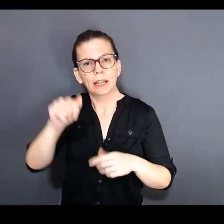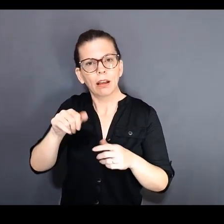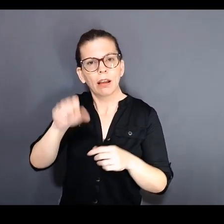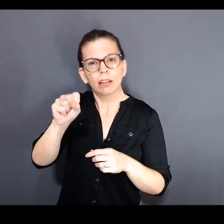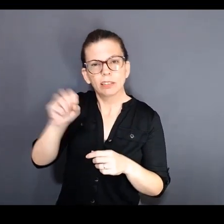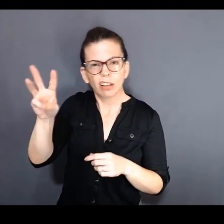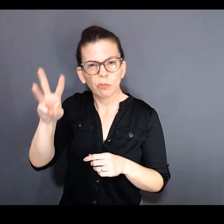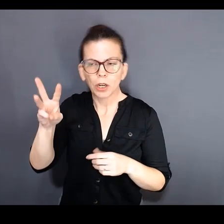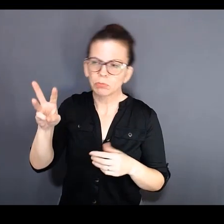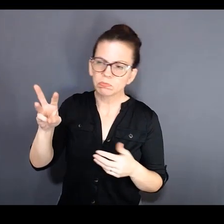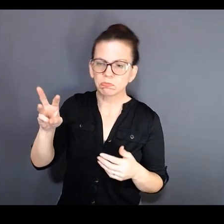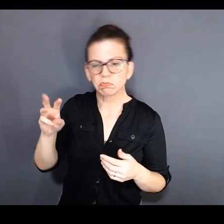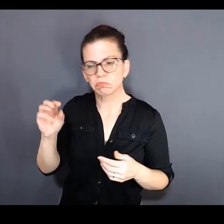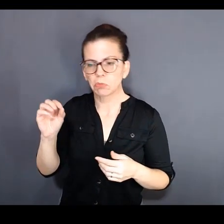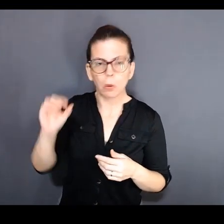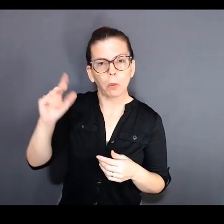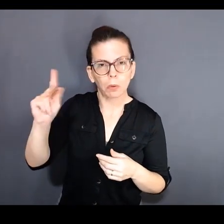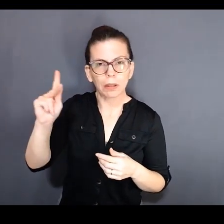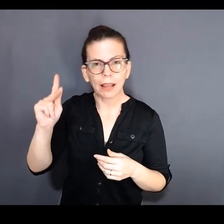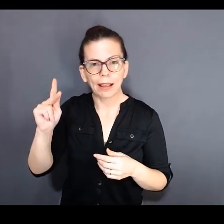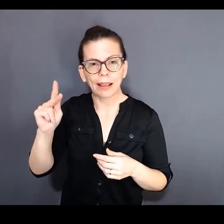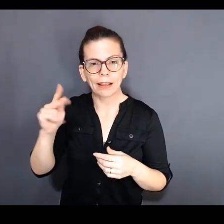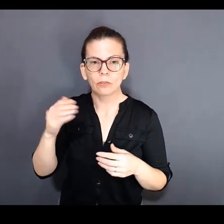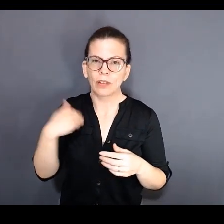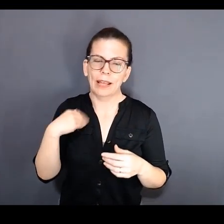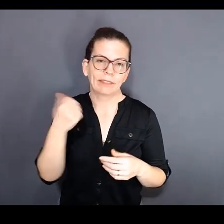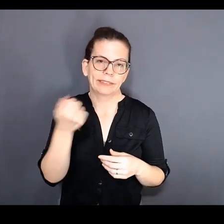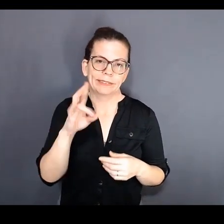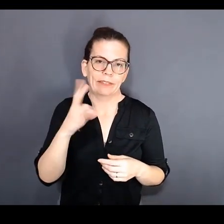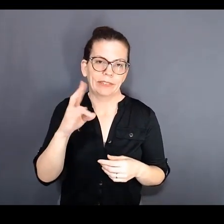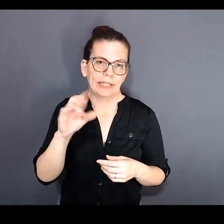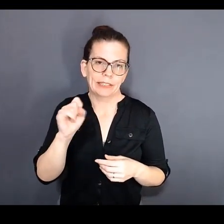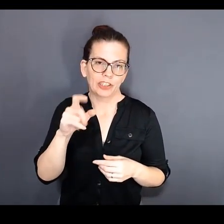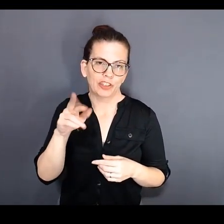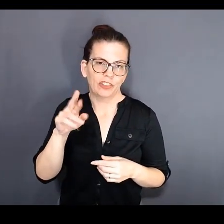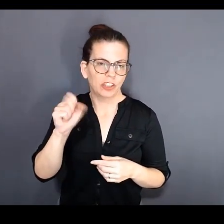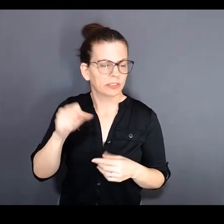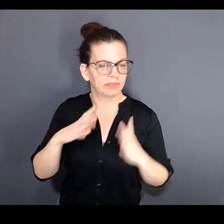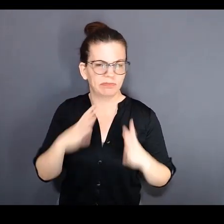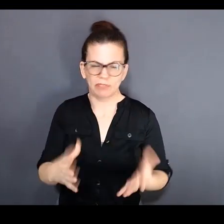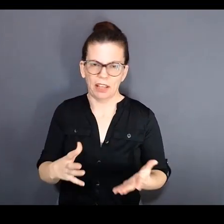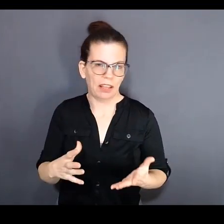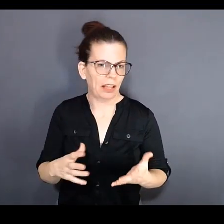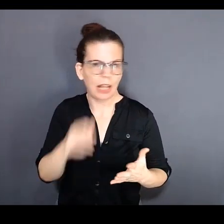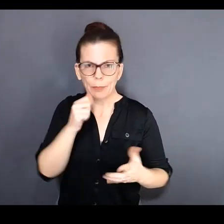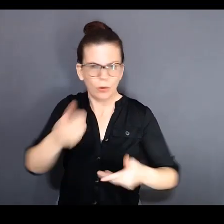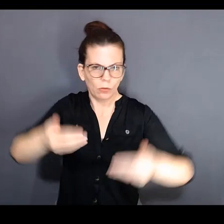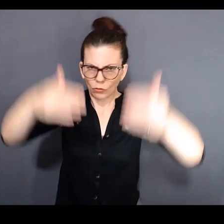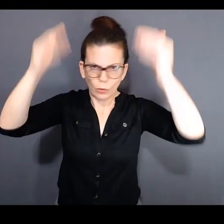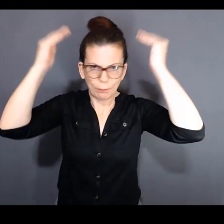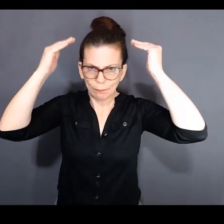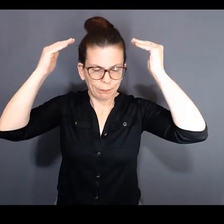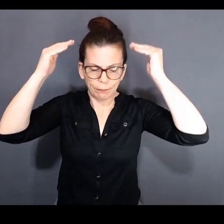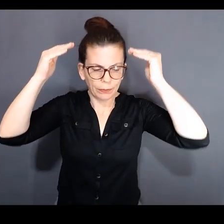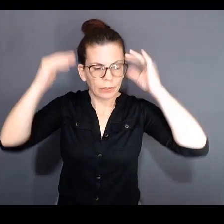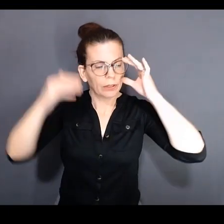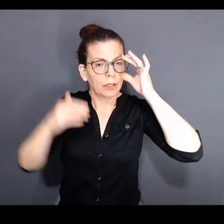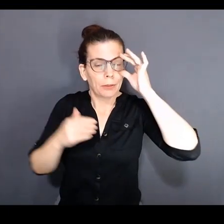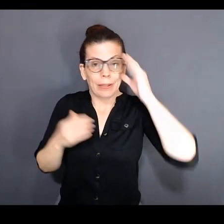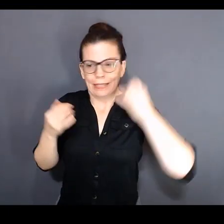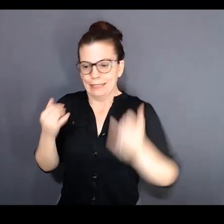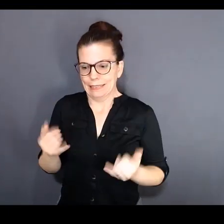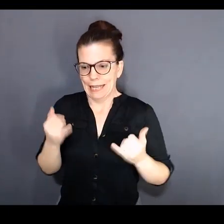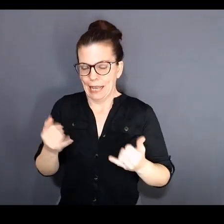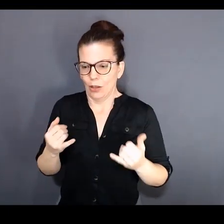outdated software was okay when I had 17 servers, right? That was fine. I wasn't really too overwhelmed by